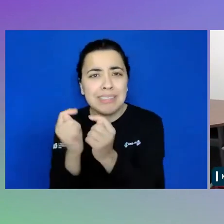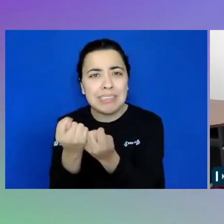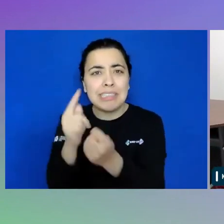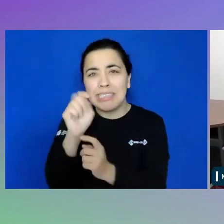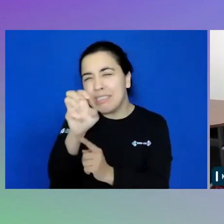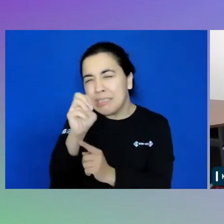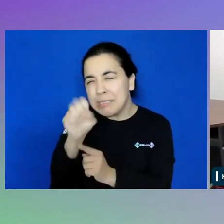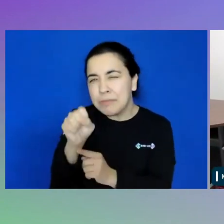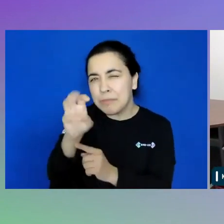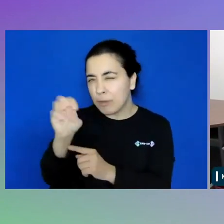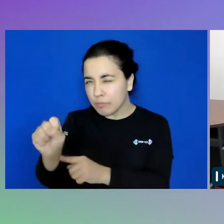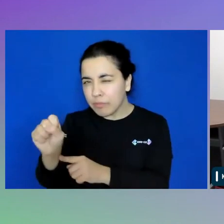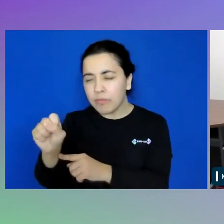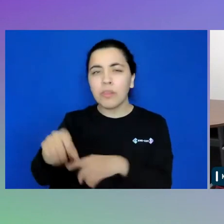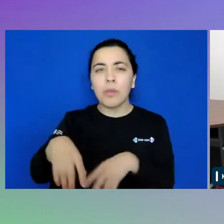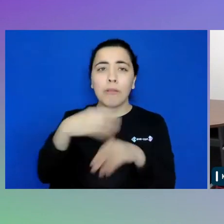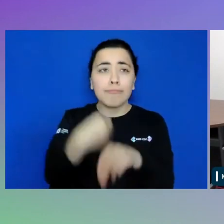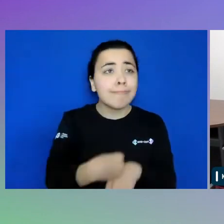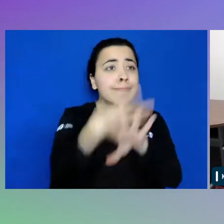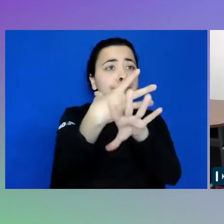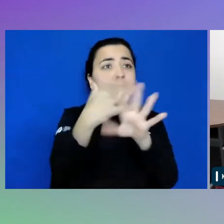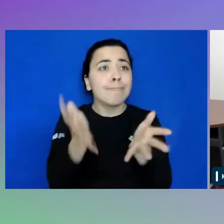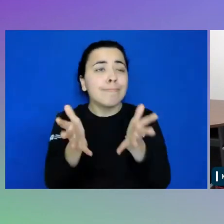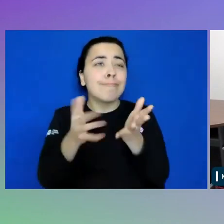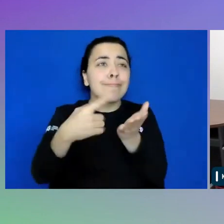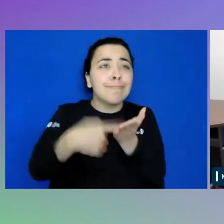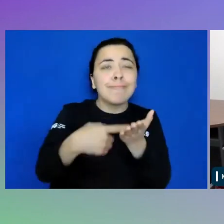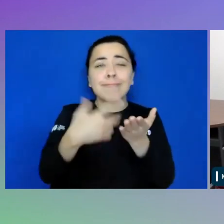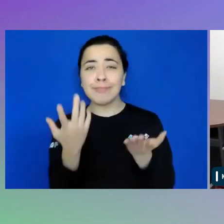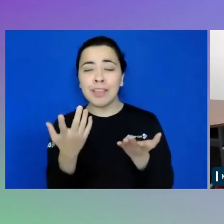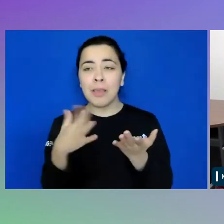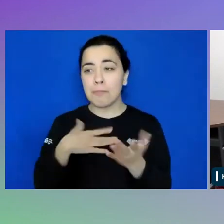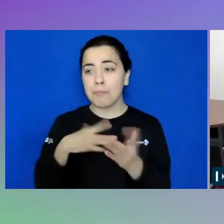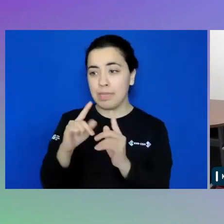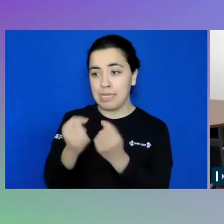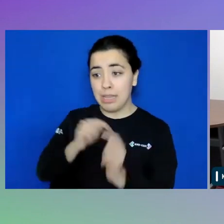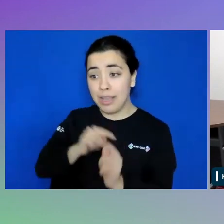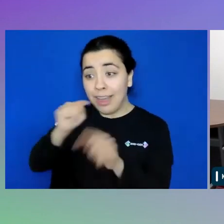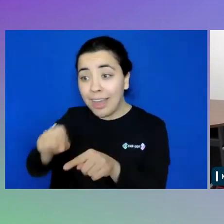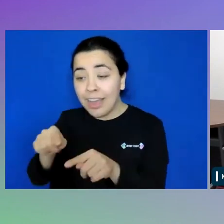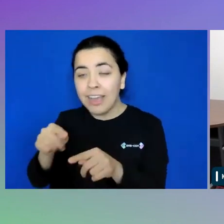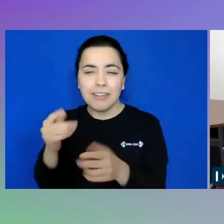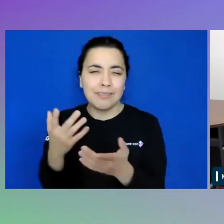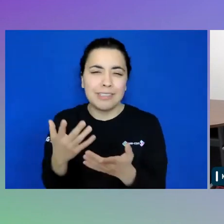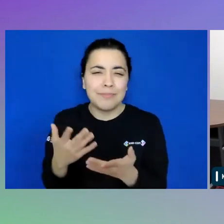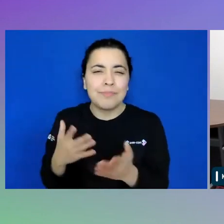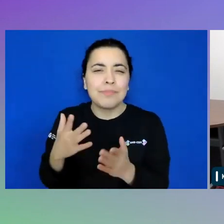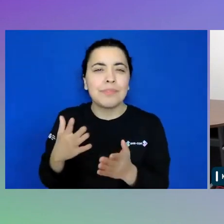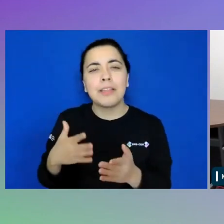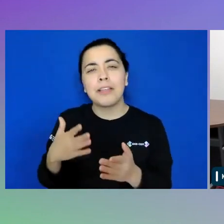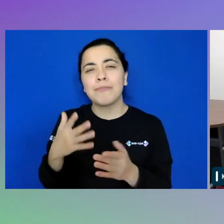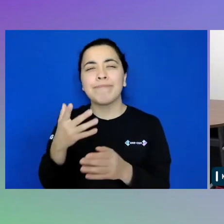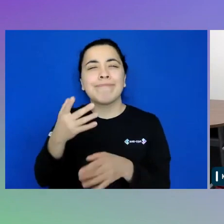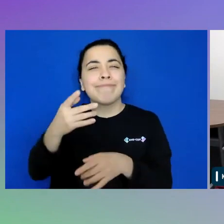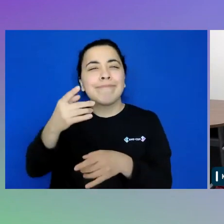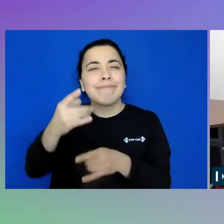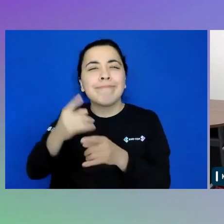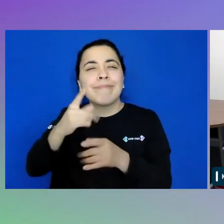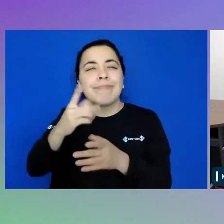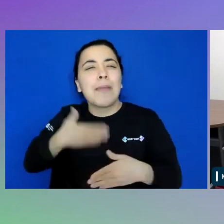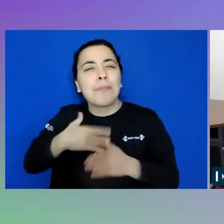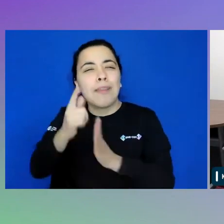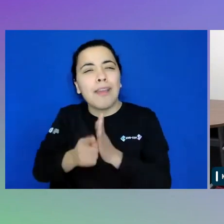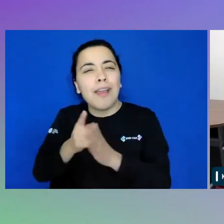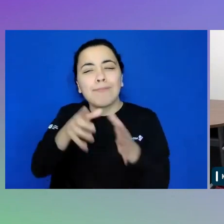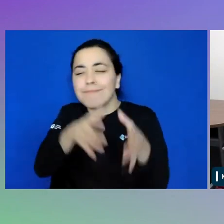with. Going to my teams, like if we do a happy hour or something, or if someone's celebrating the